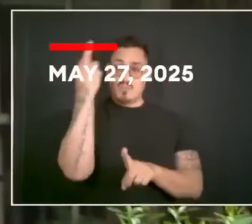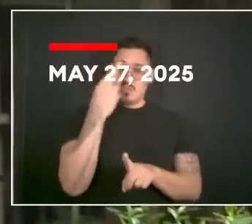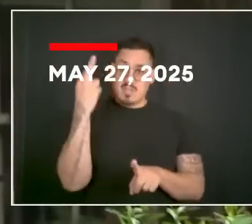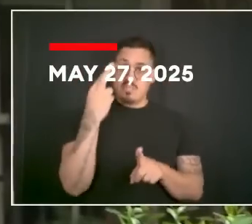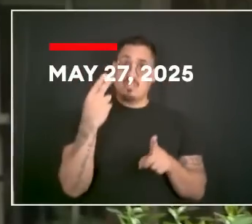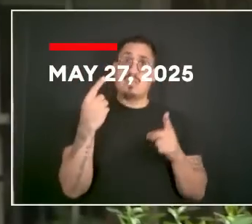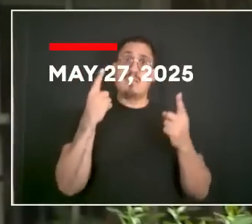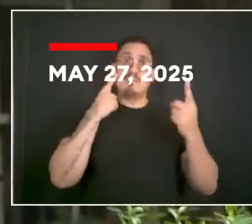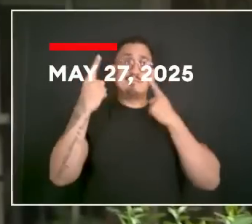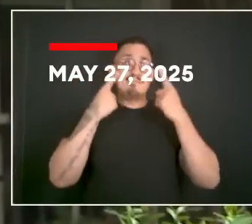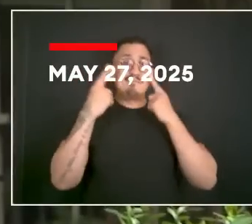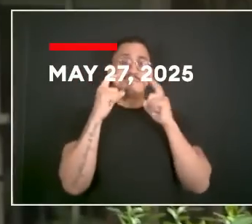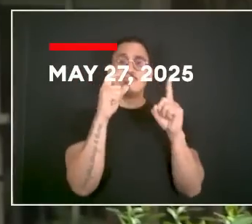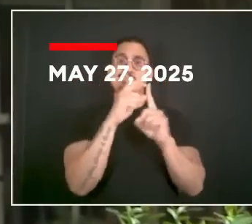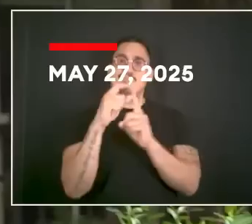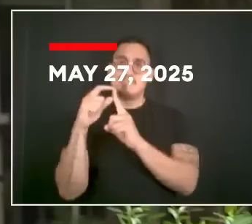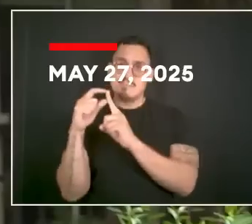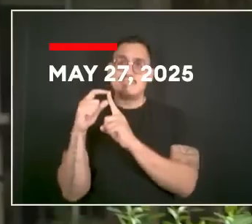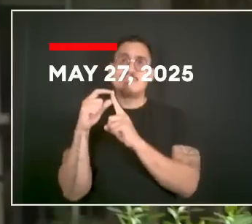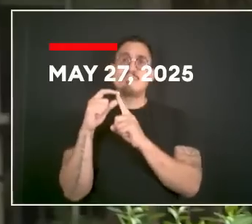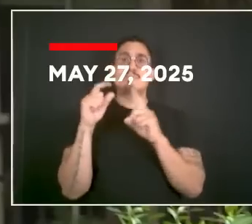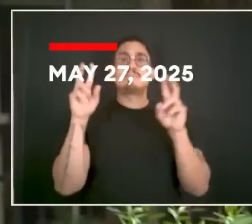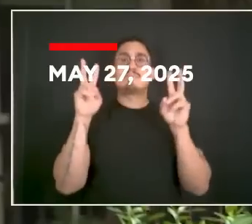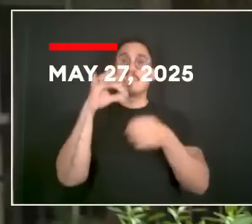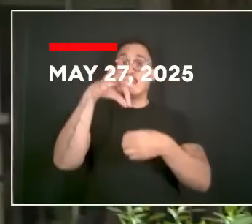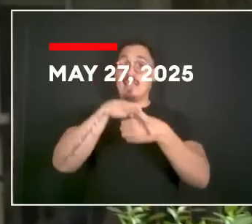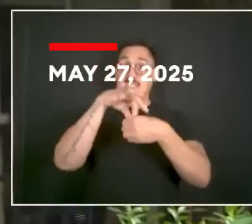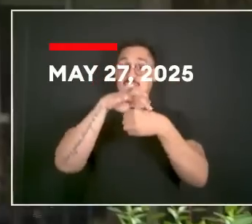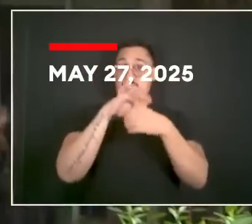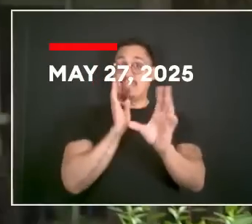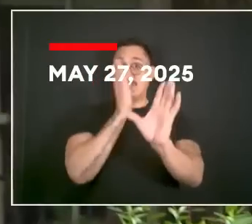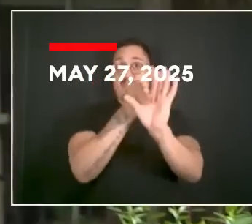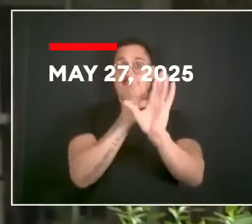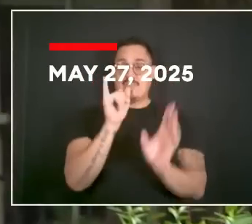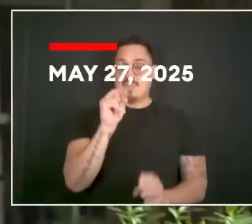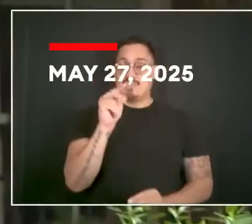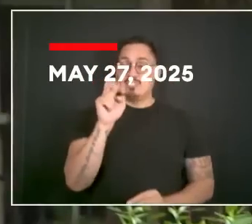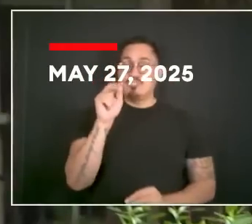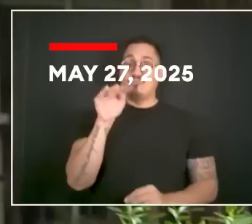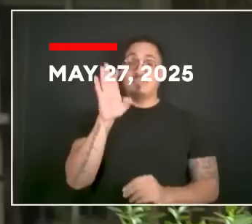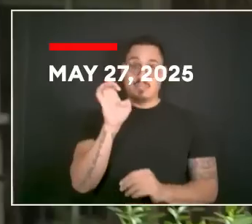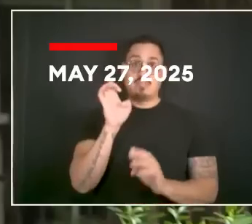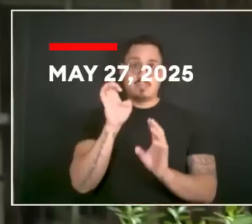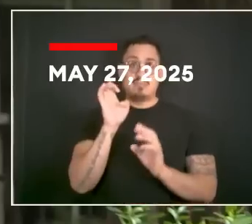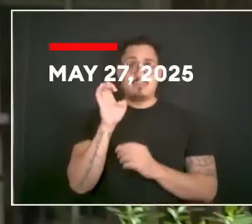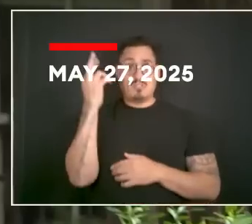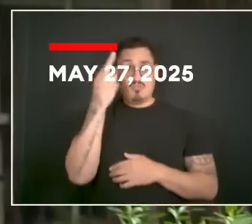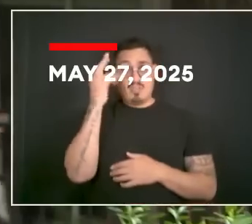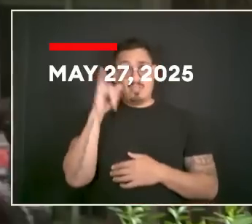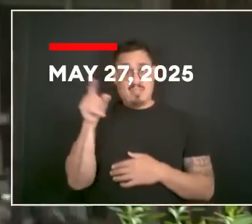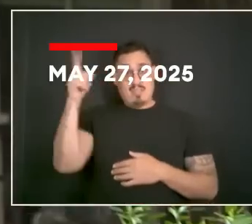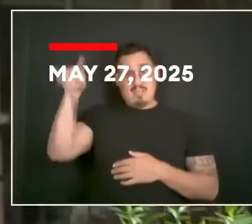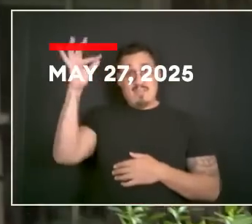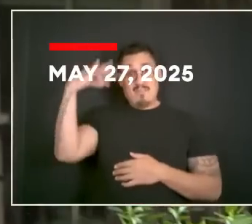about election interference? Do you realize that they were trying to have a trial with me during my election?